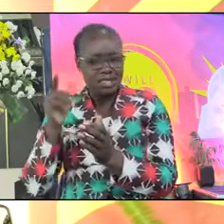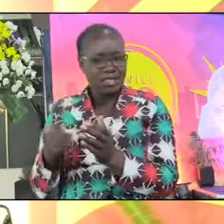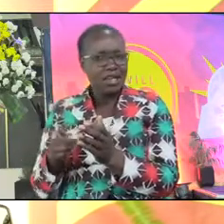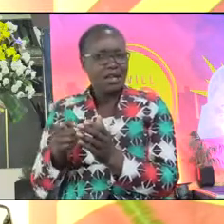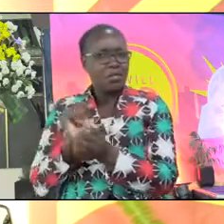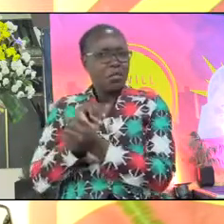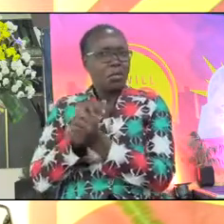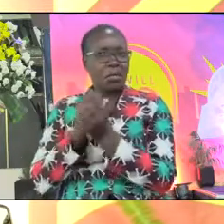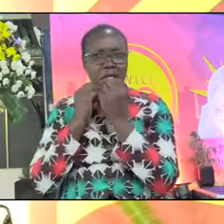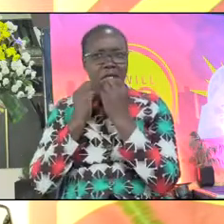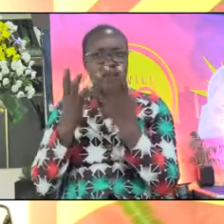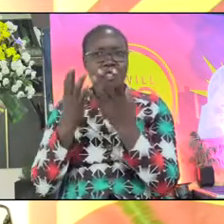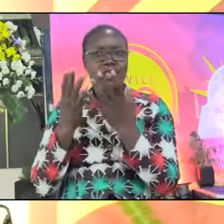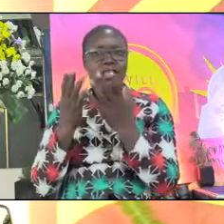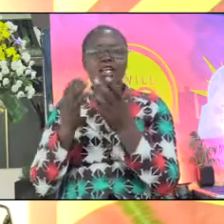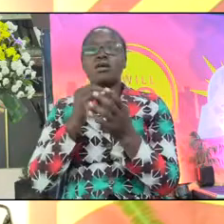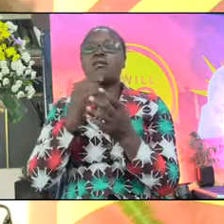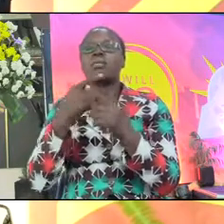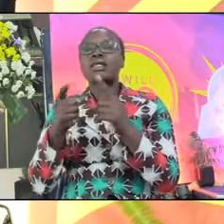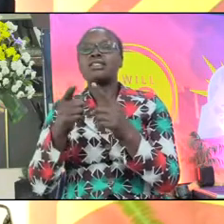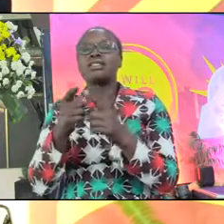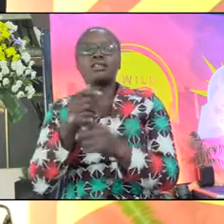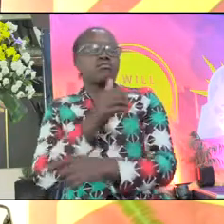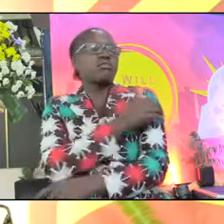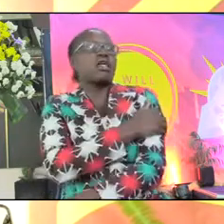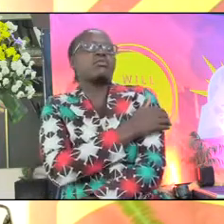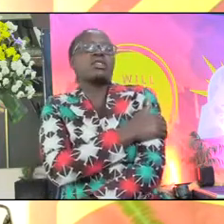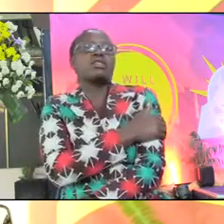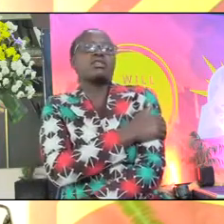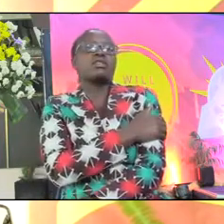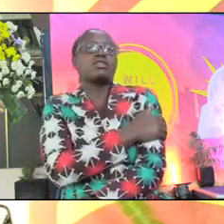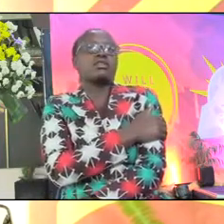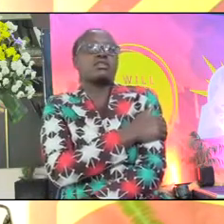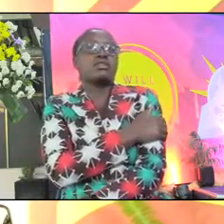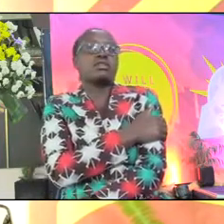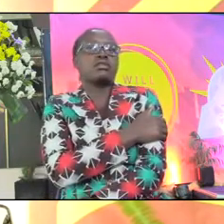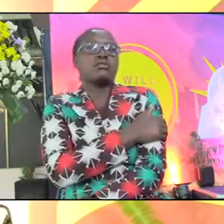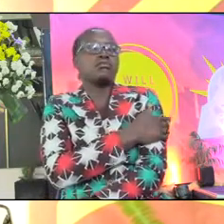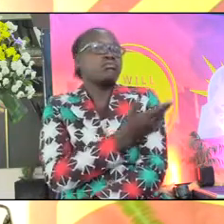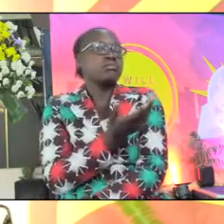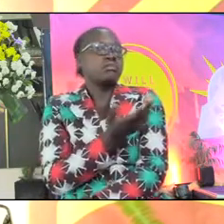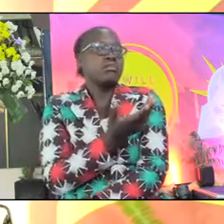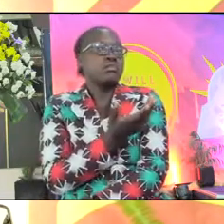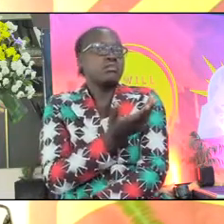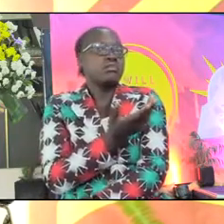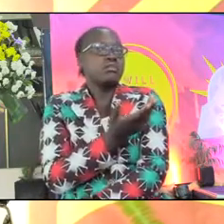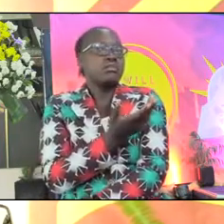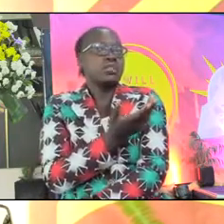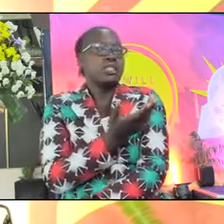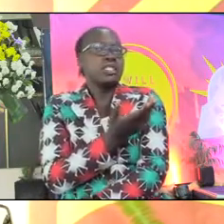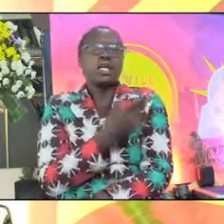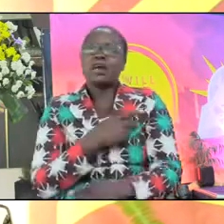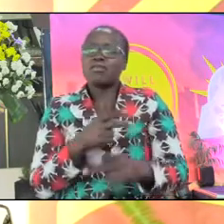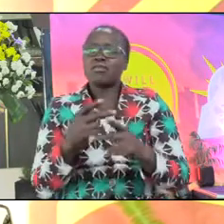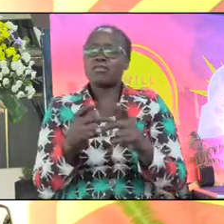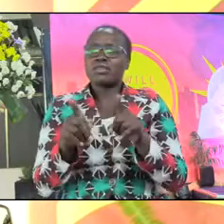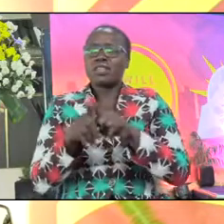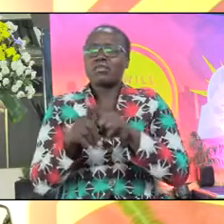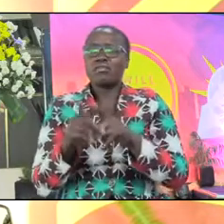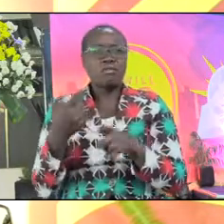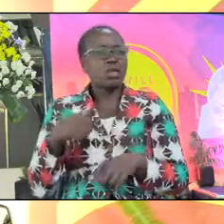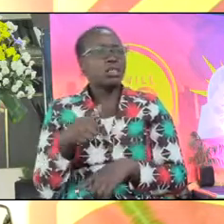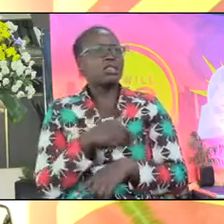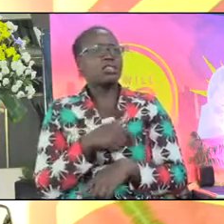captain instead of the preacher. You know that sounds very much like